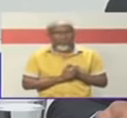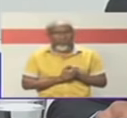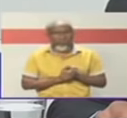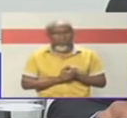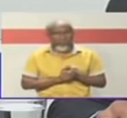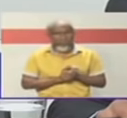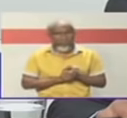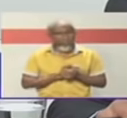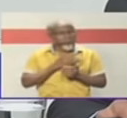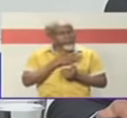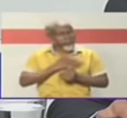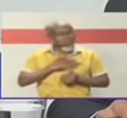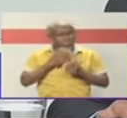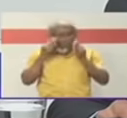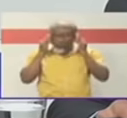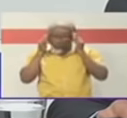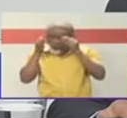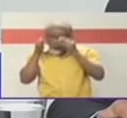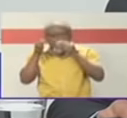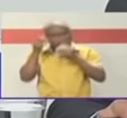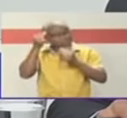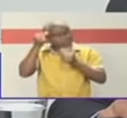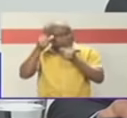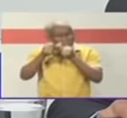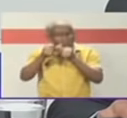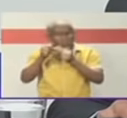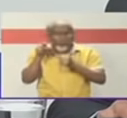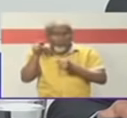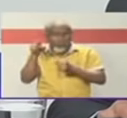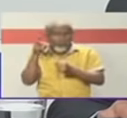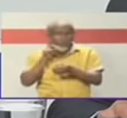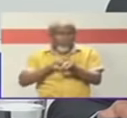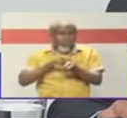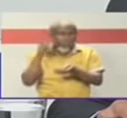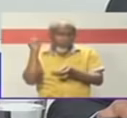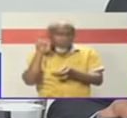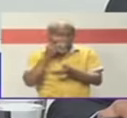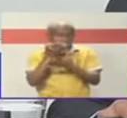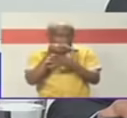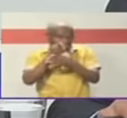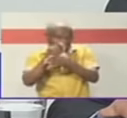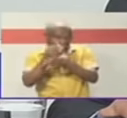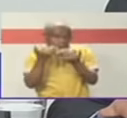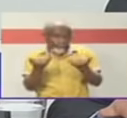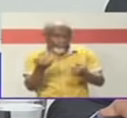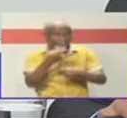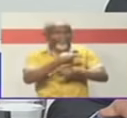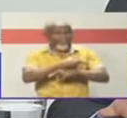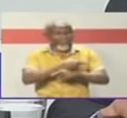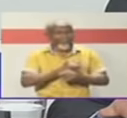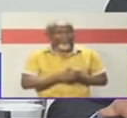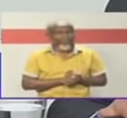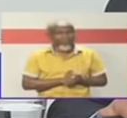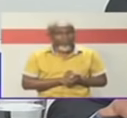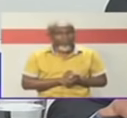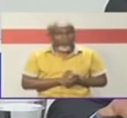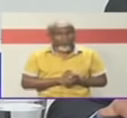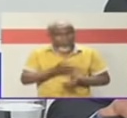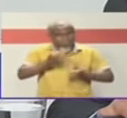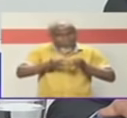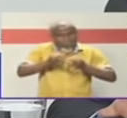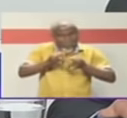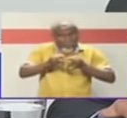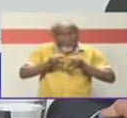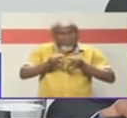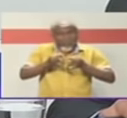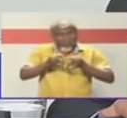Because if it turns into a trend, as we saw with a rolling day 7-day average of 3, which exploded